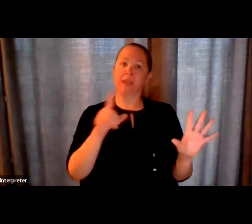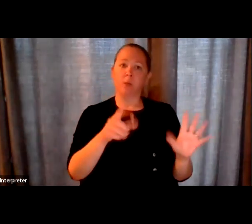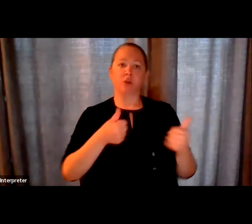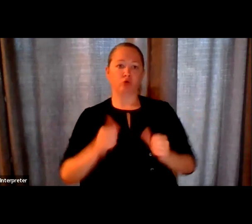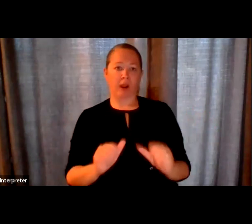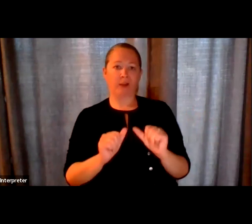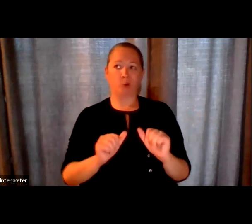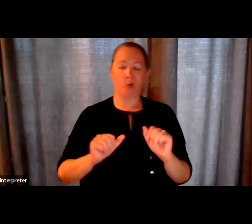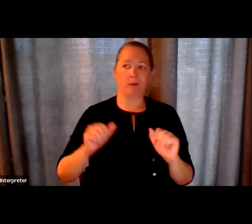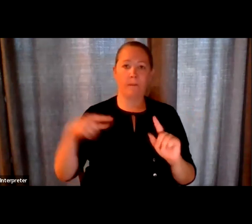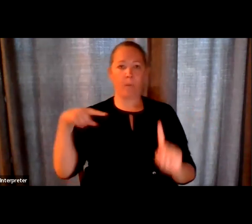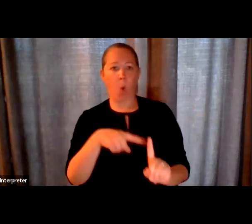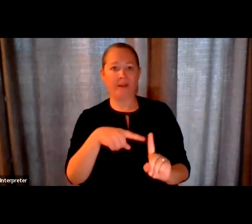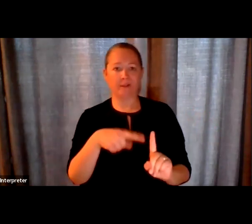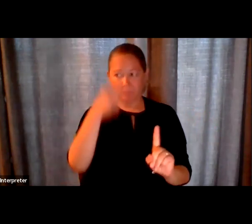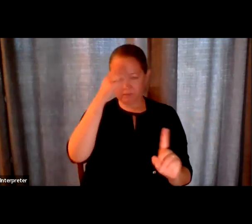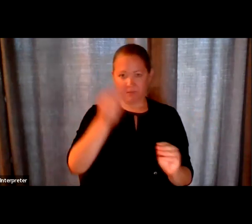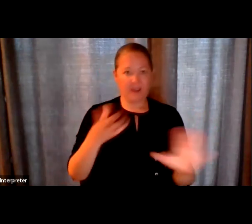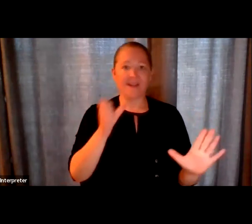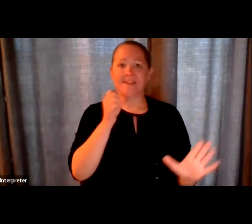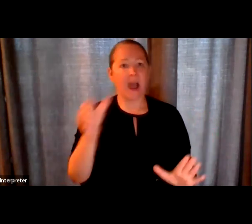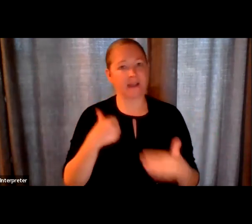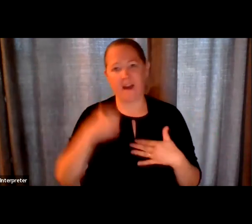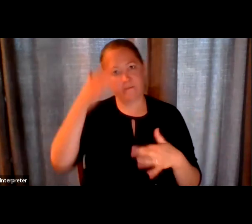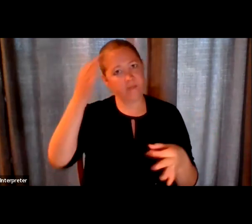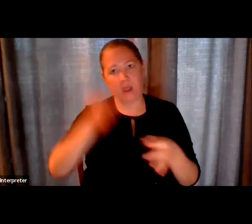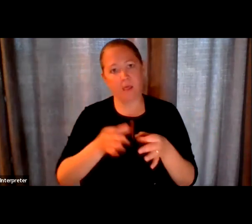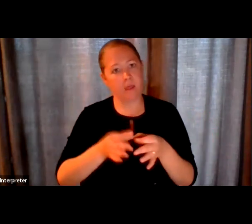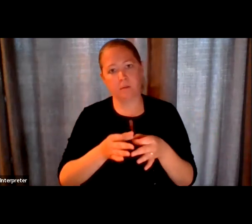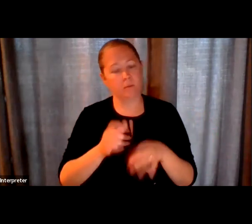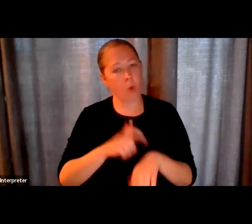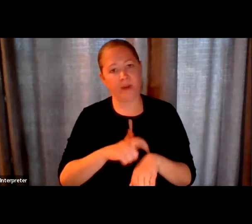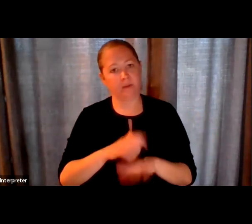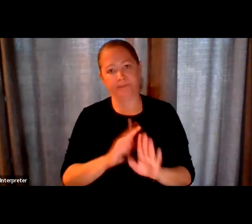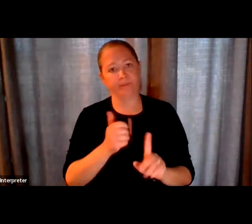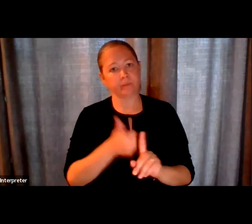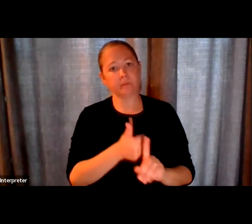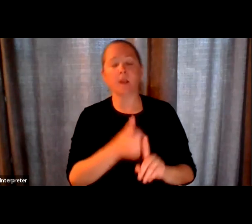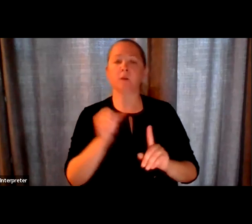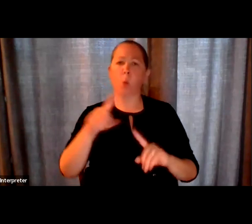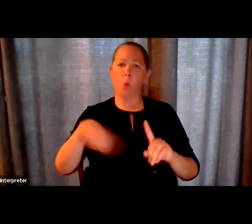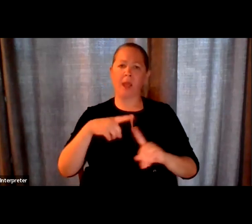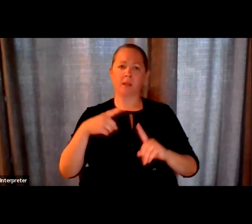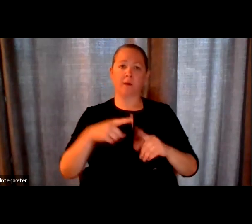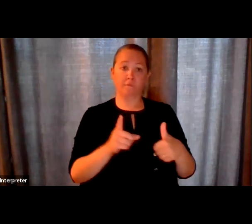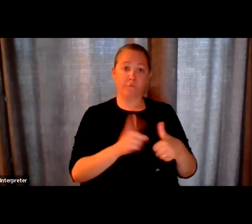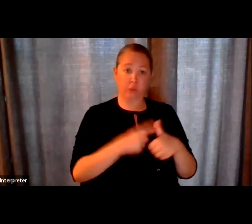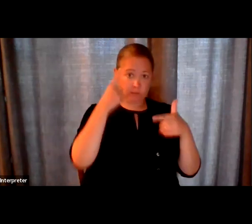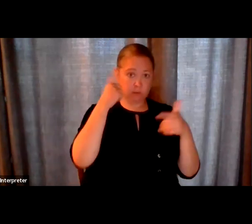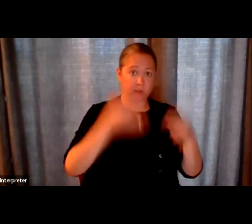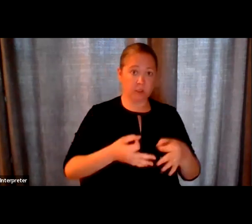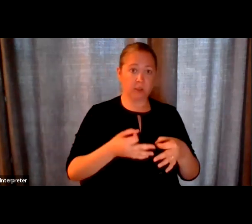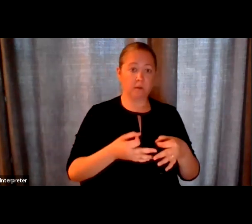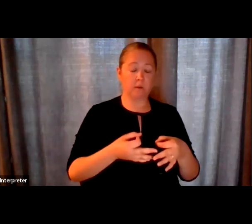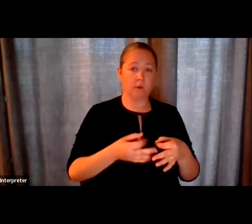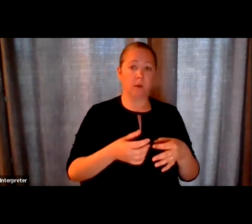point rather than have a faith moment himself. So when the first decision from the court came down that